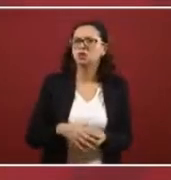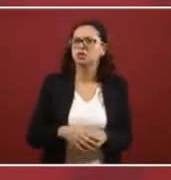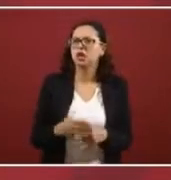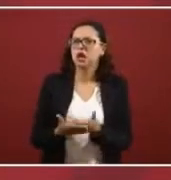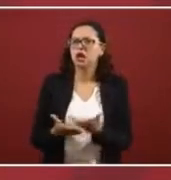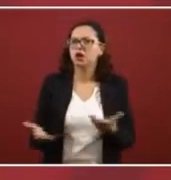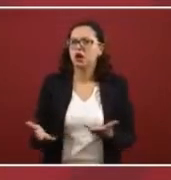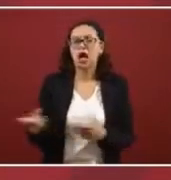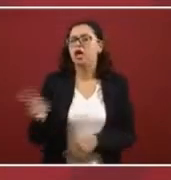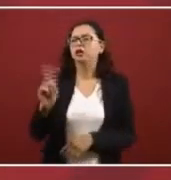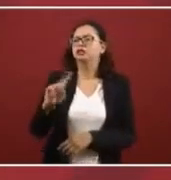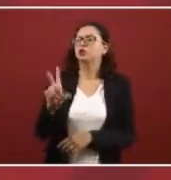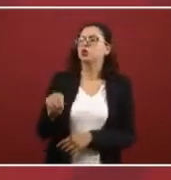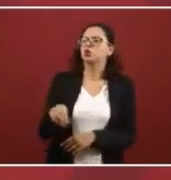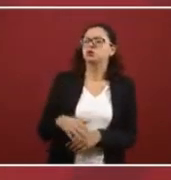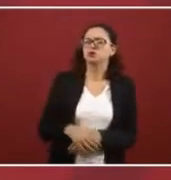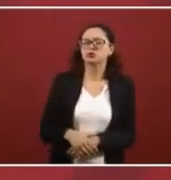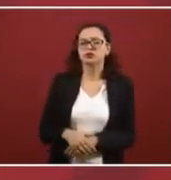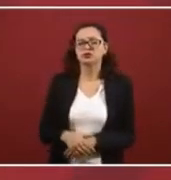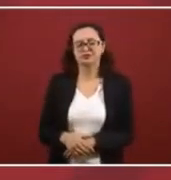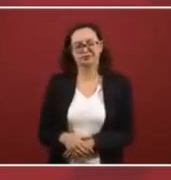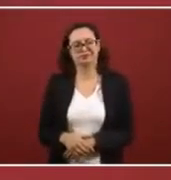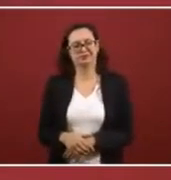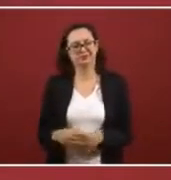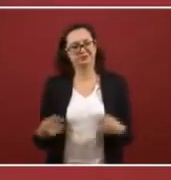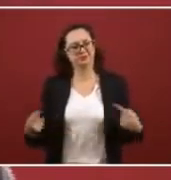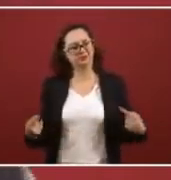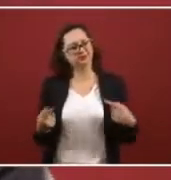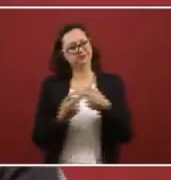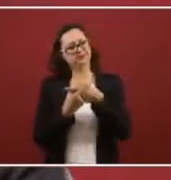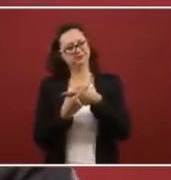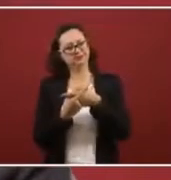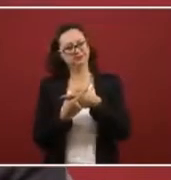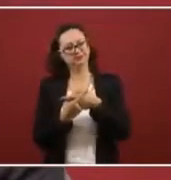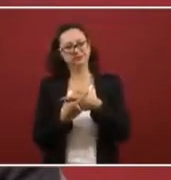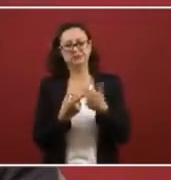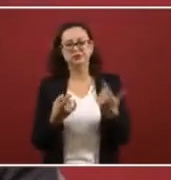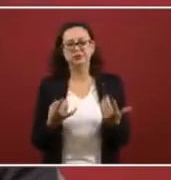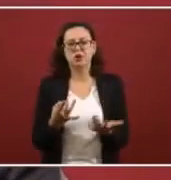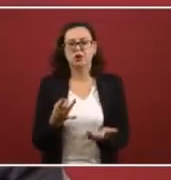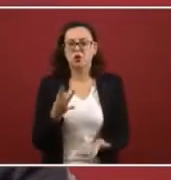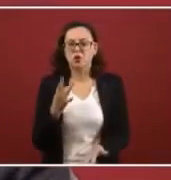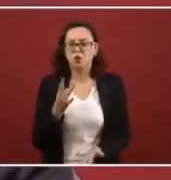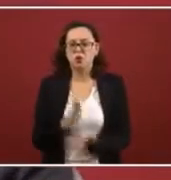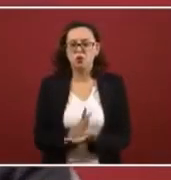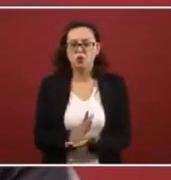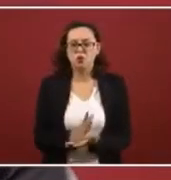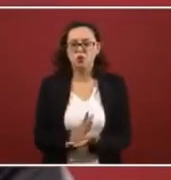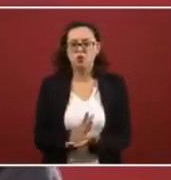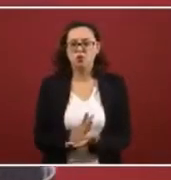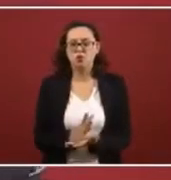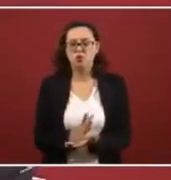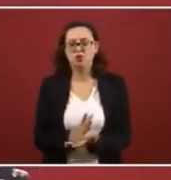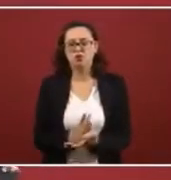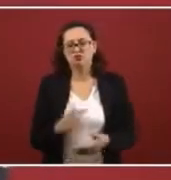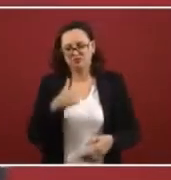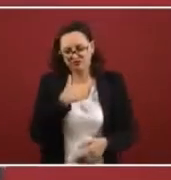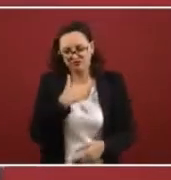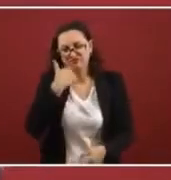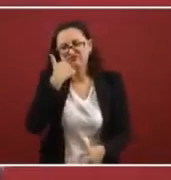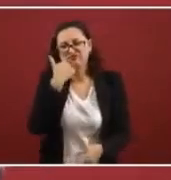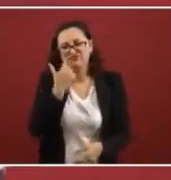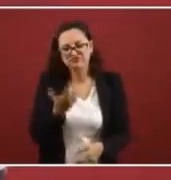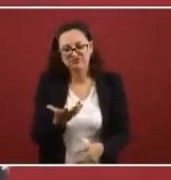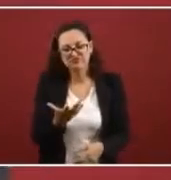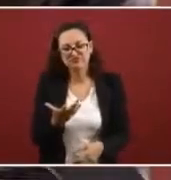are against it. Lo único, the only thing que quisiera, that I would